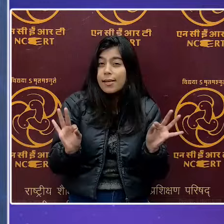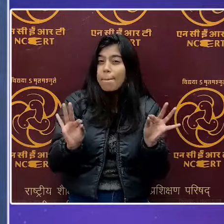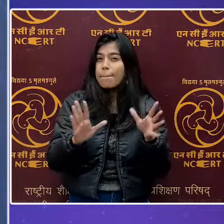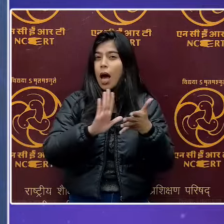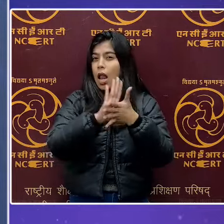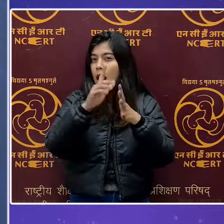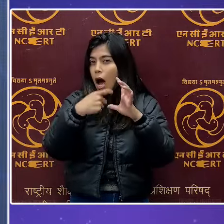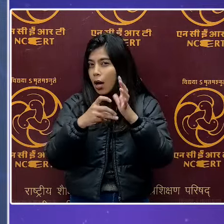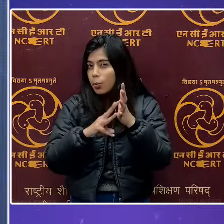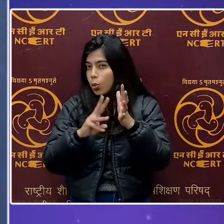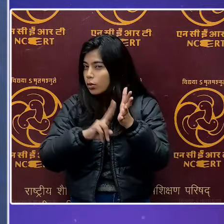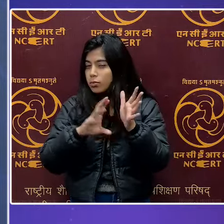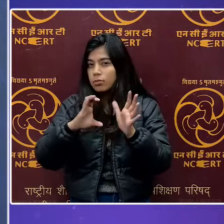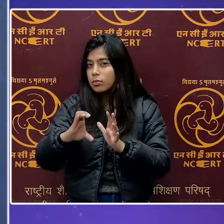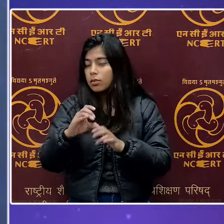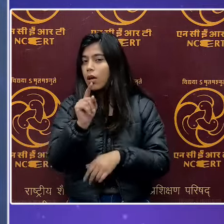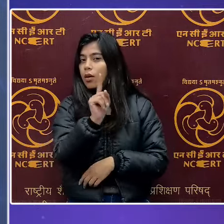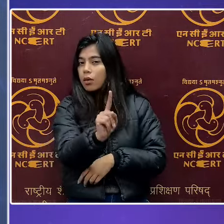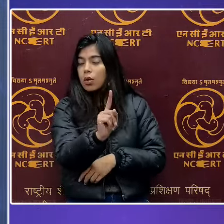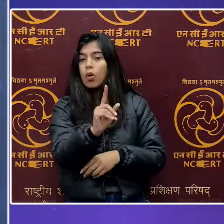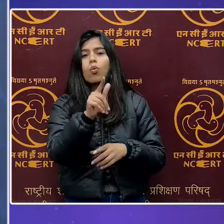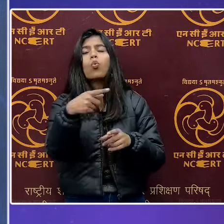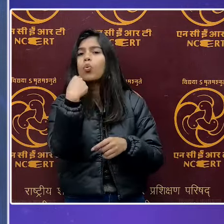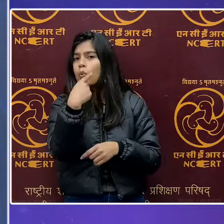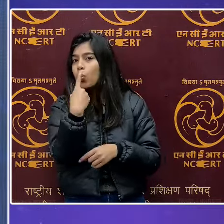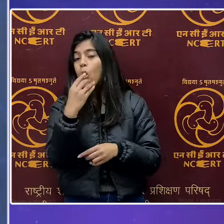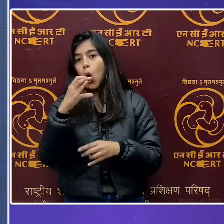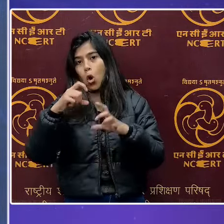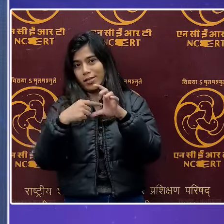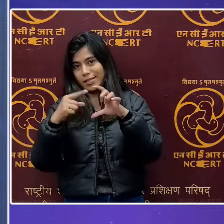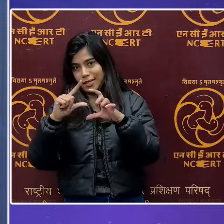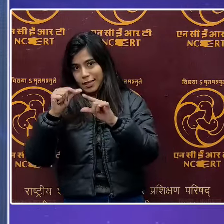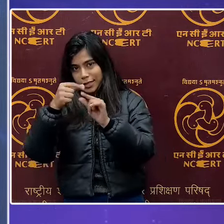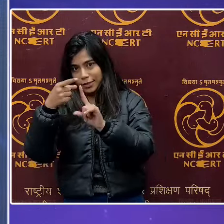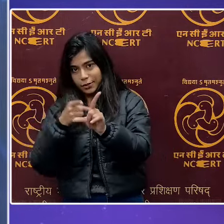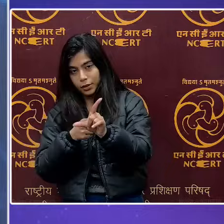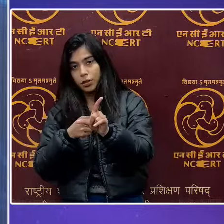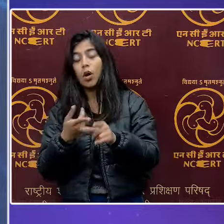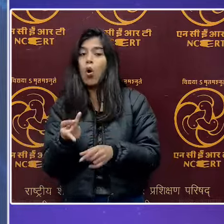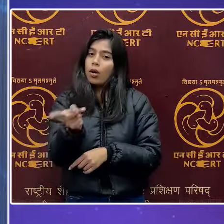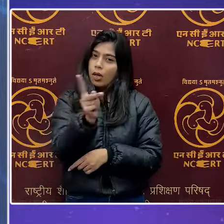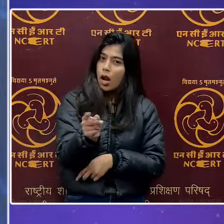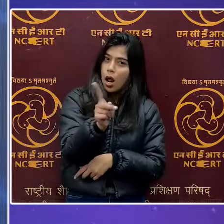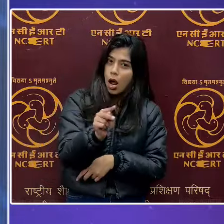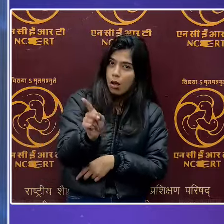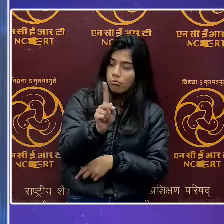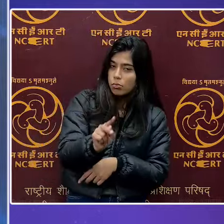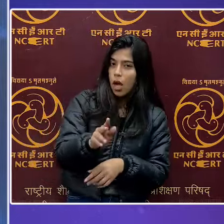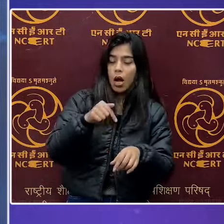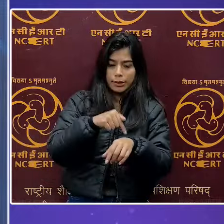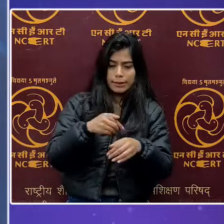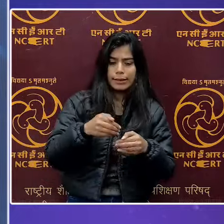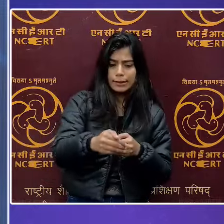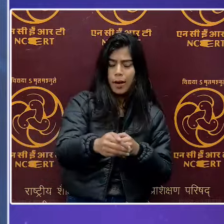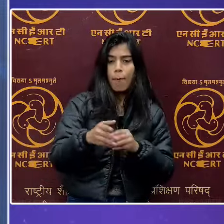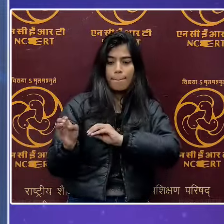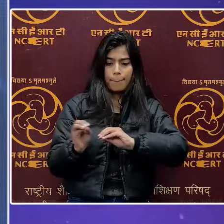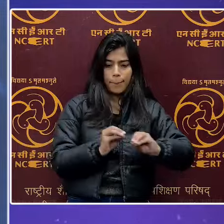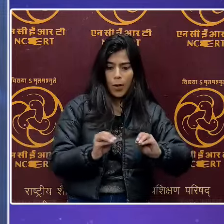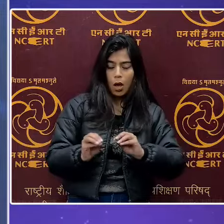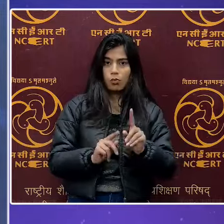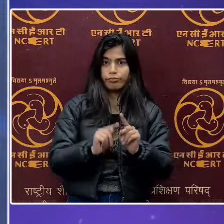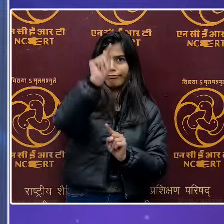harmonic motion is the one which is oscillatory. That is, it repeats itself after a certain interval of time. Body moves back